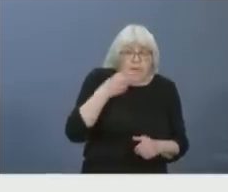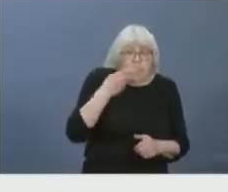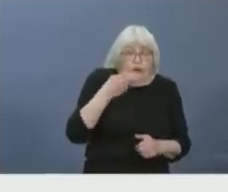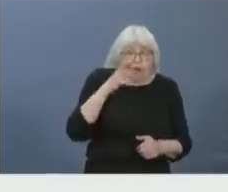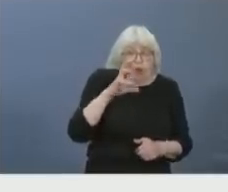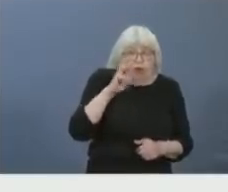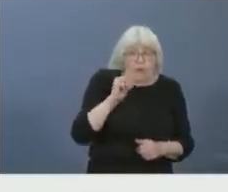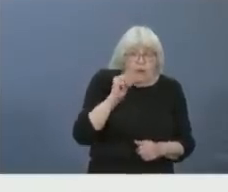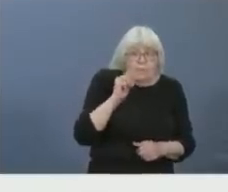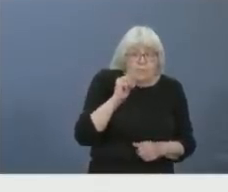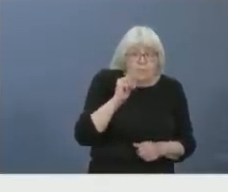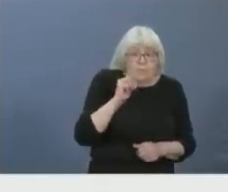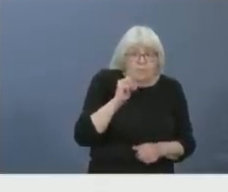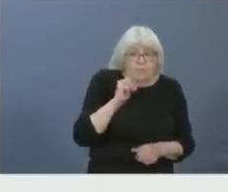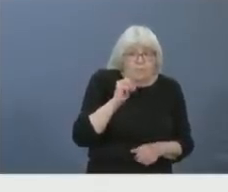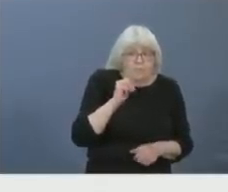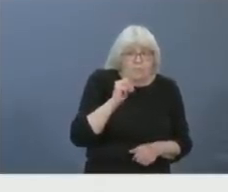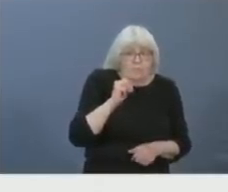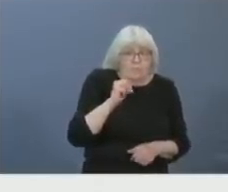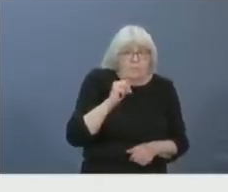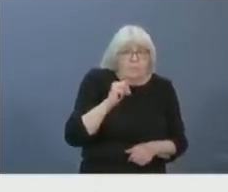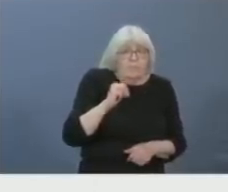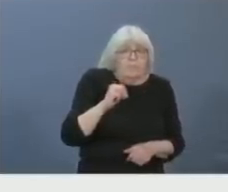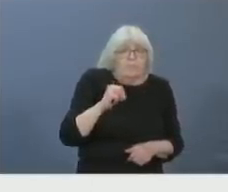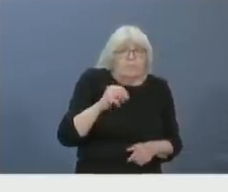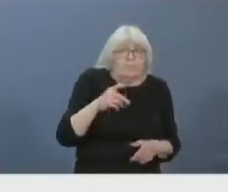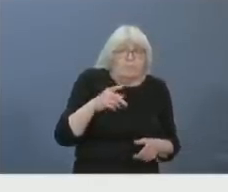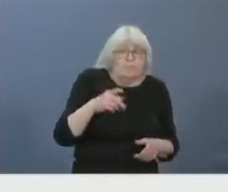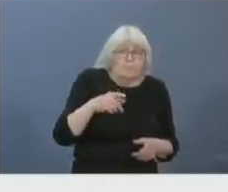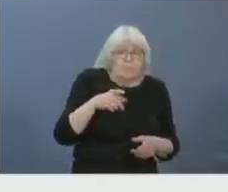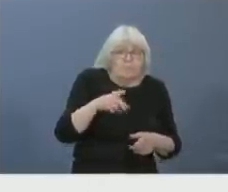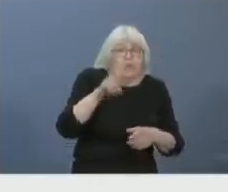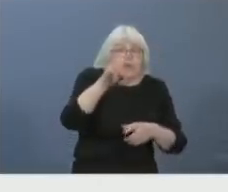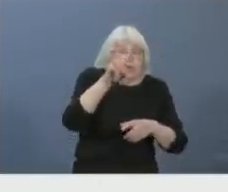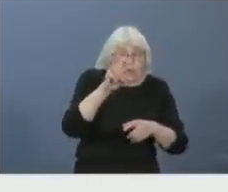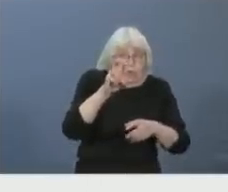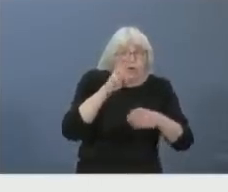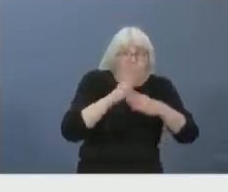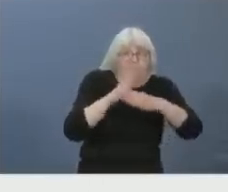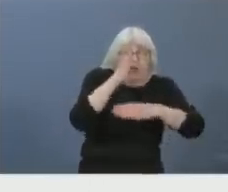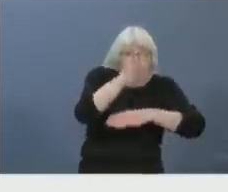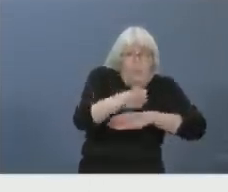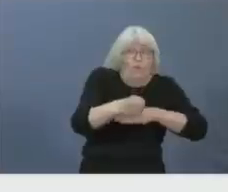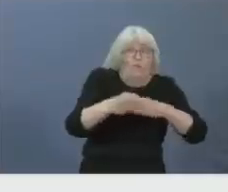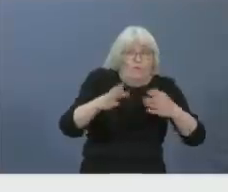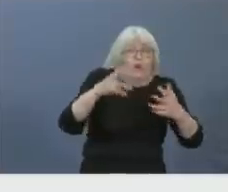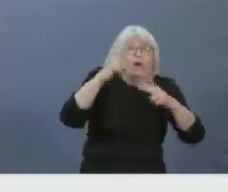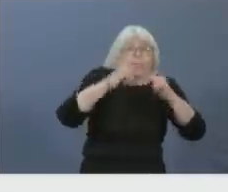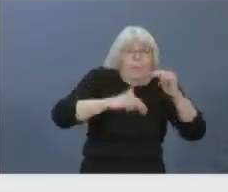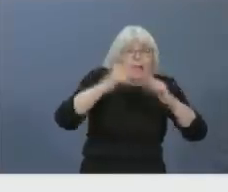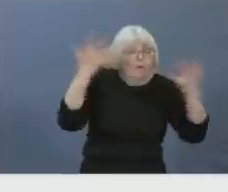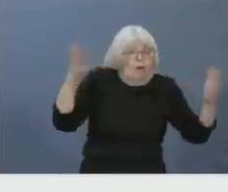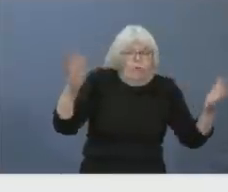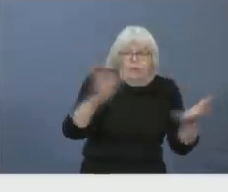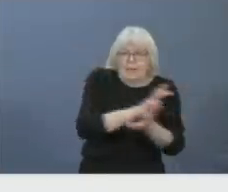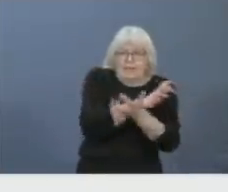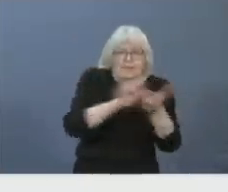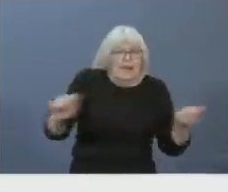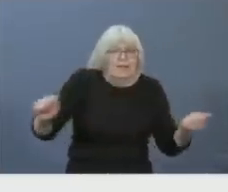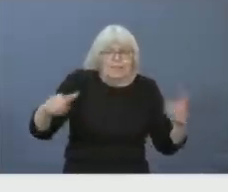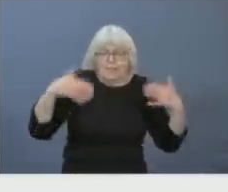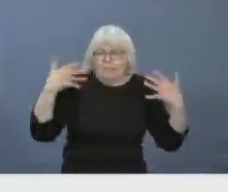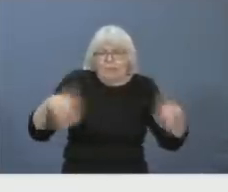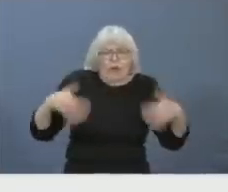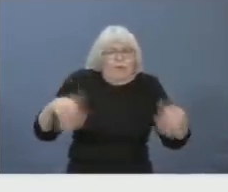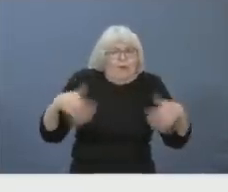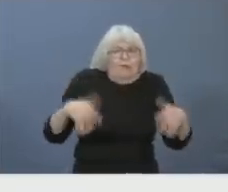released over 200 damaged structures. That's a significant number. Any way you look at it, for sure.